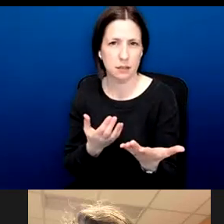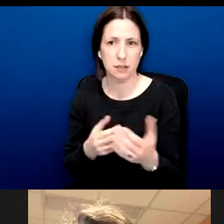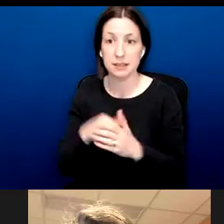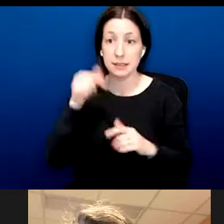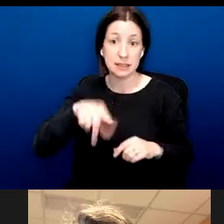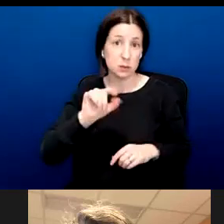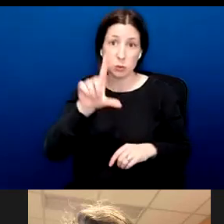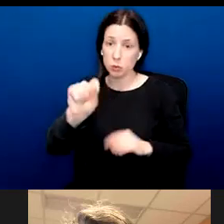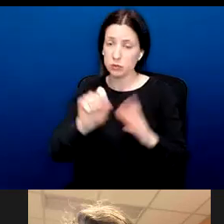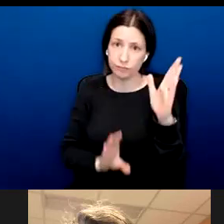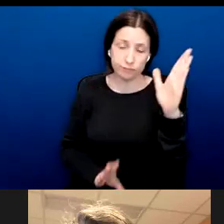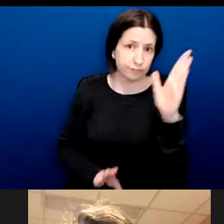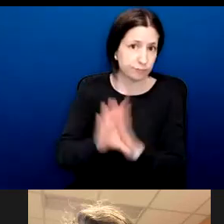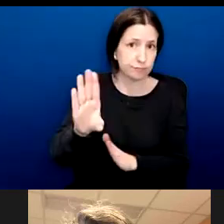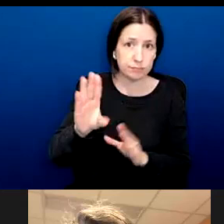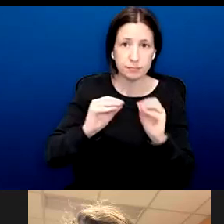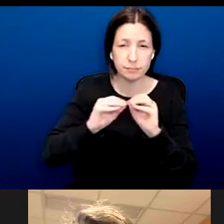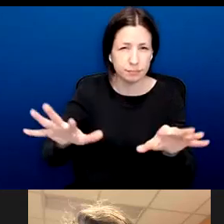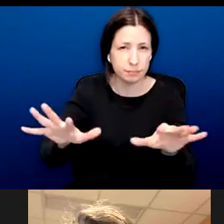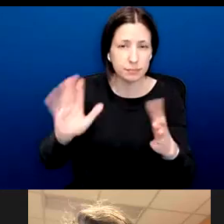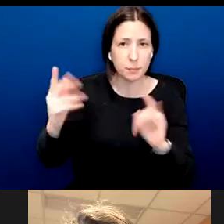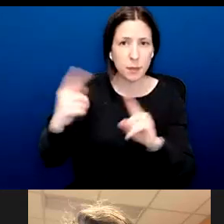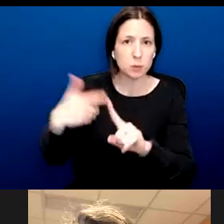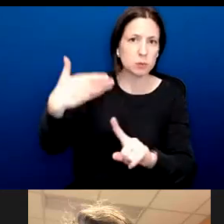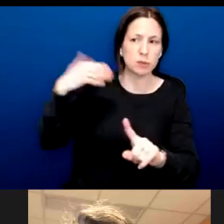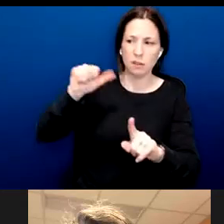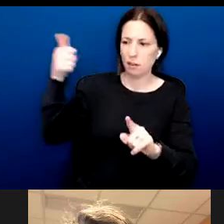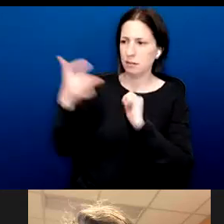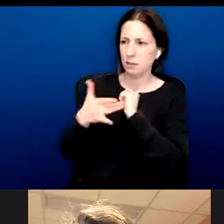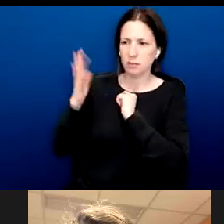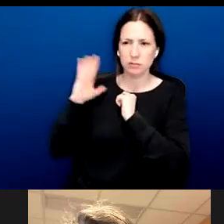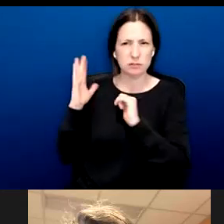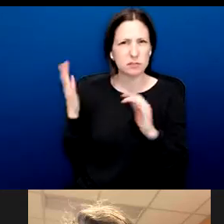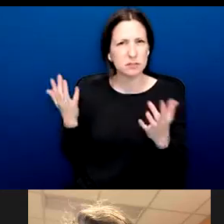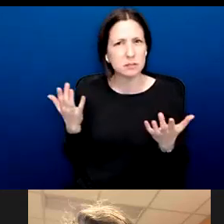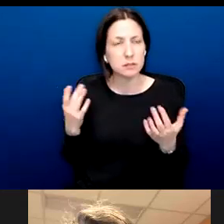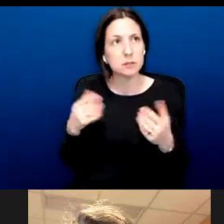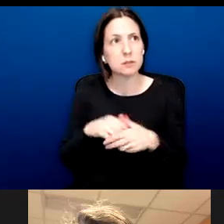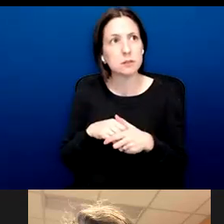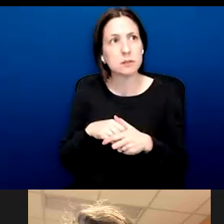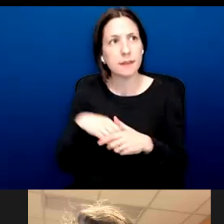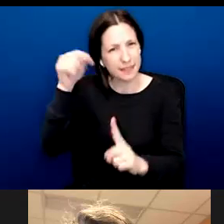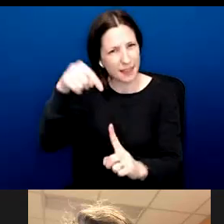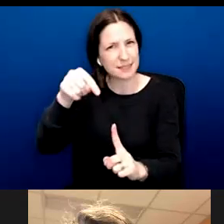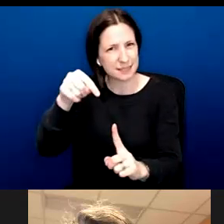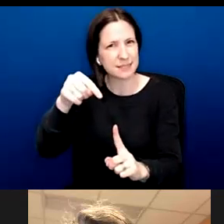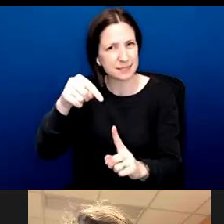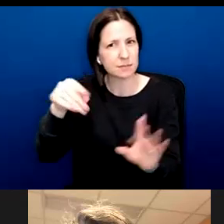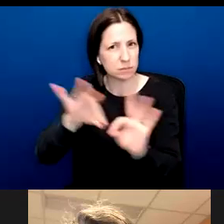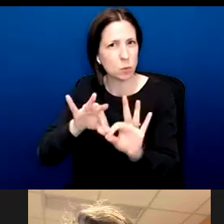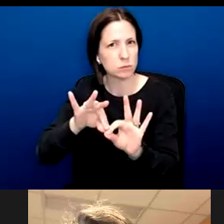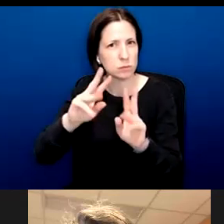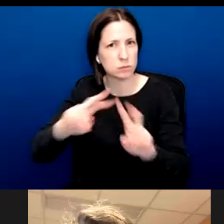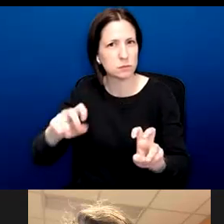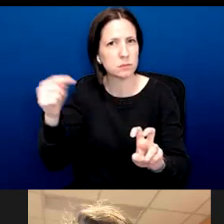than anything has in the past. So I think that would be the carrier there. I think